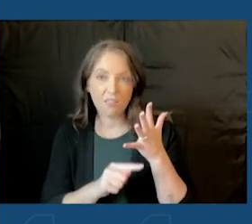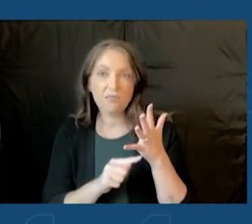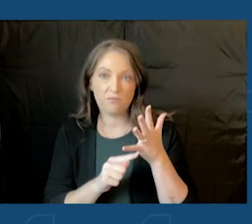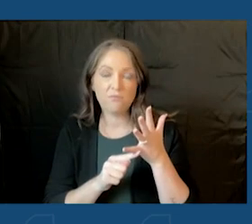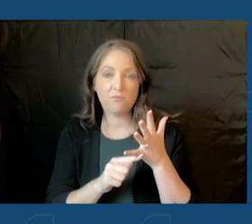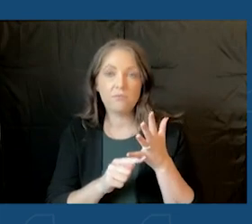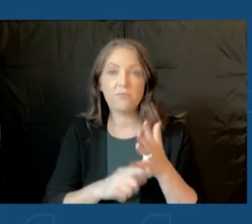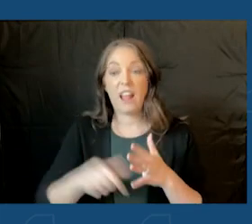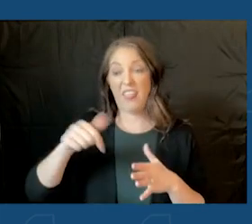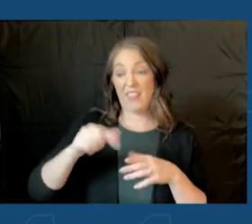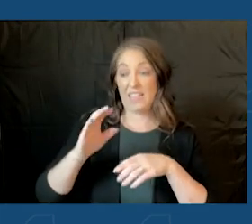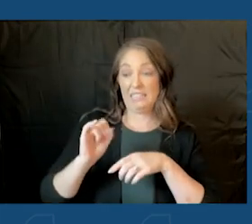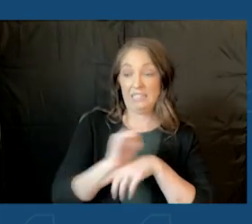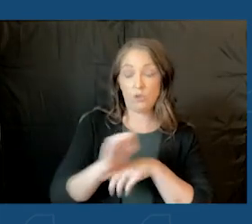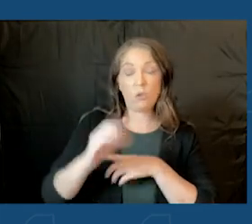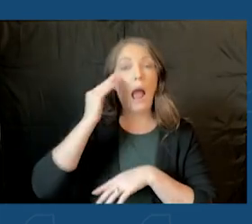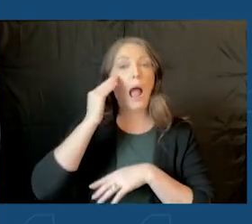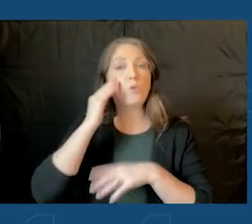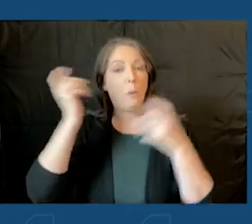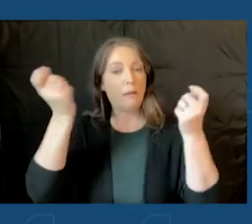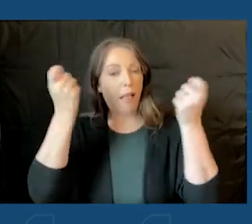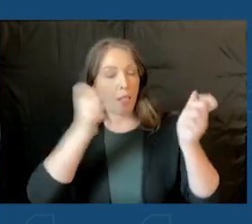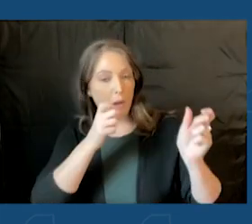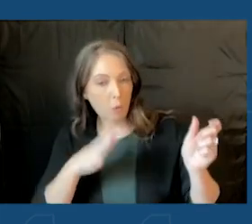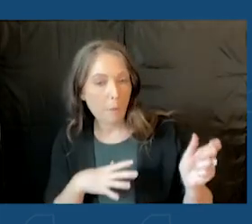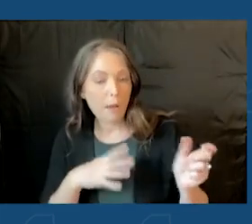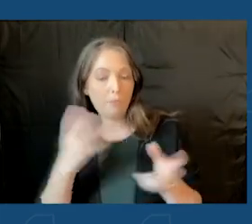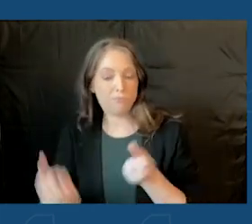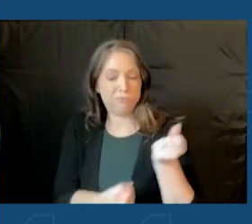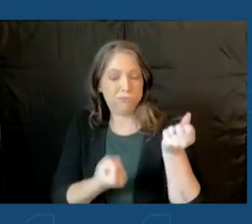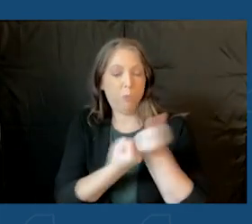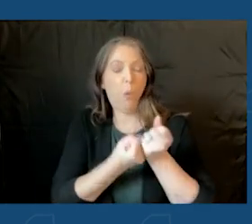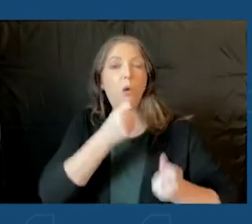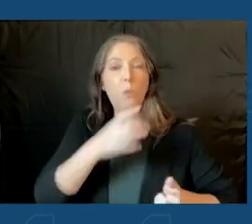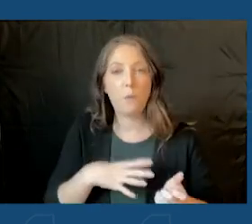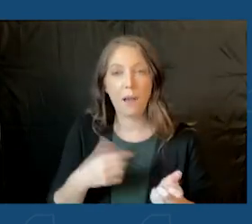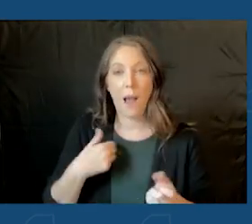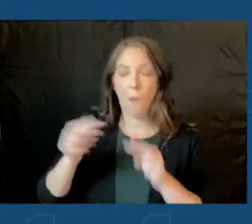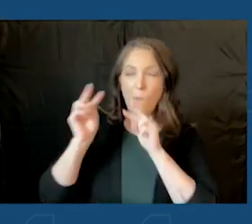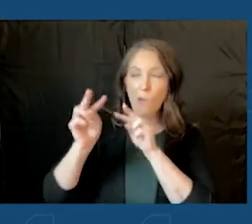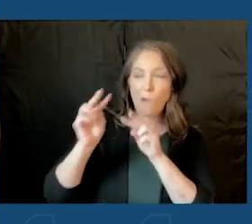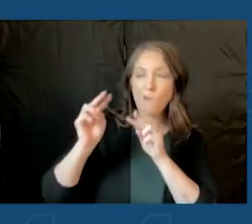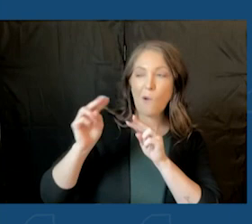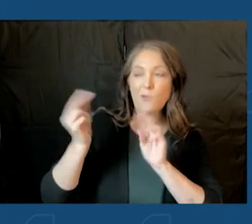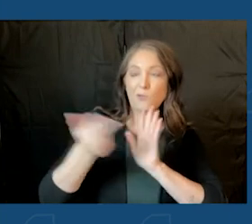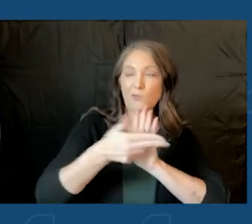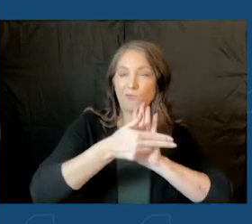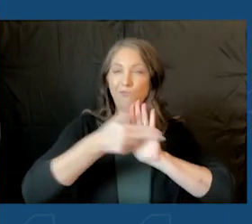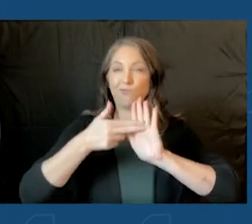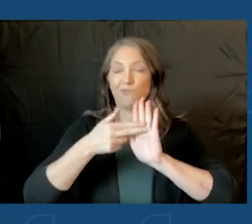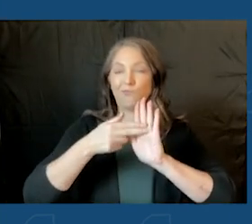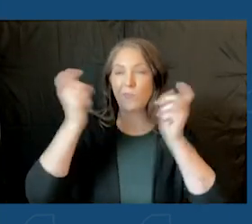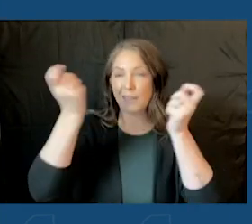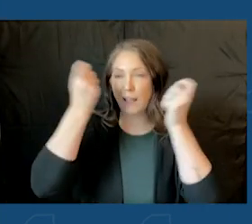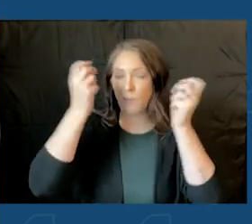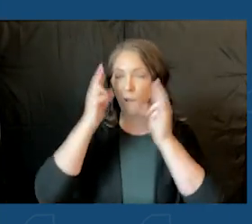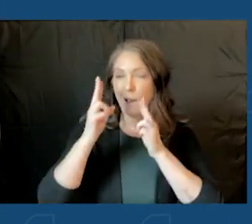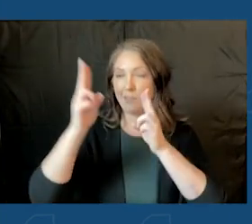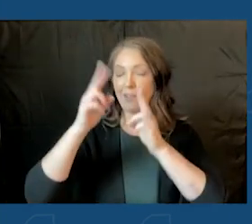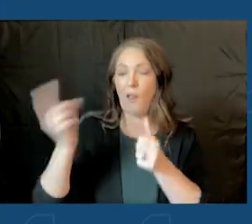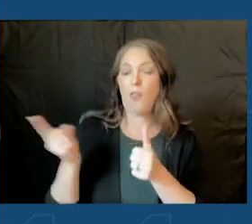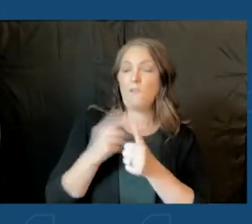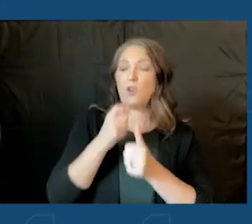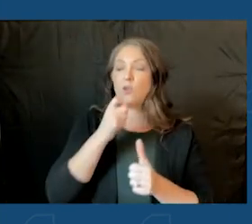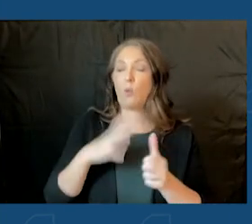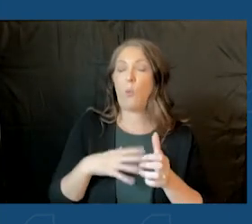celebrates women and embraces women, and I'm looking forward to, by highlighting a first woman of racing, that we will see more